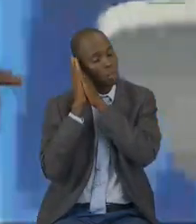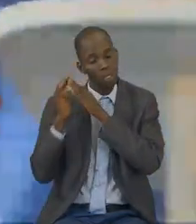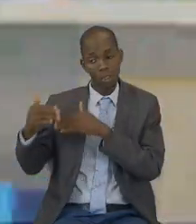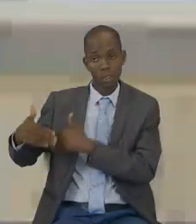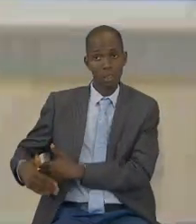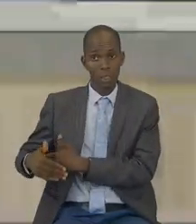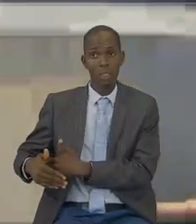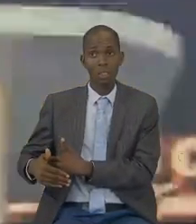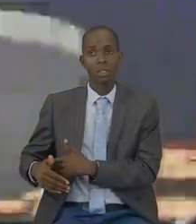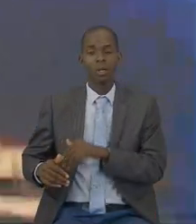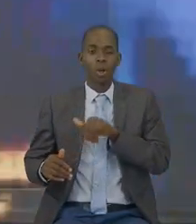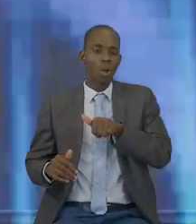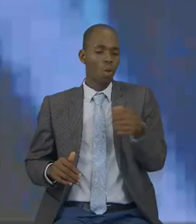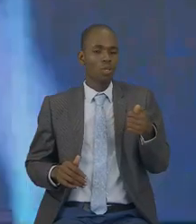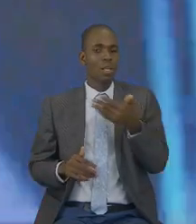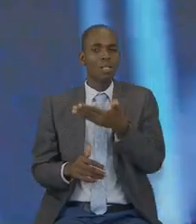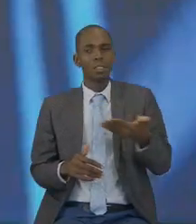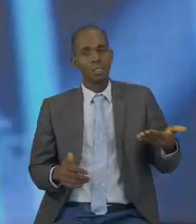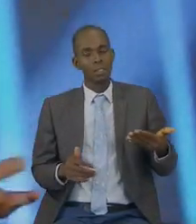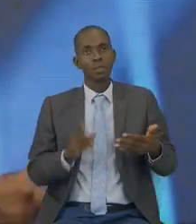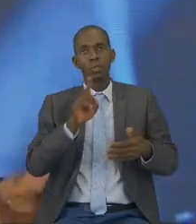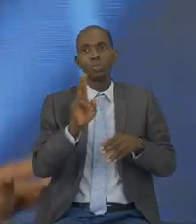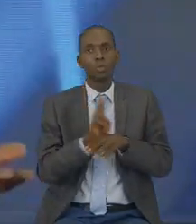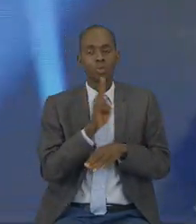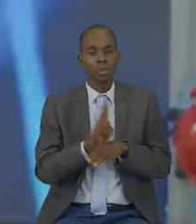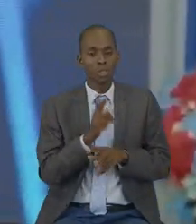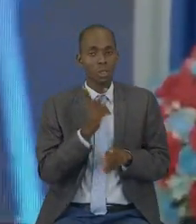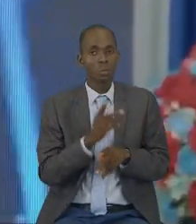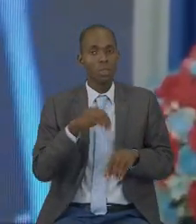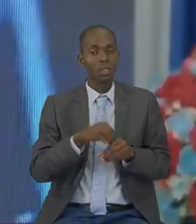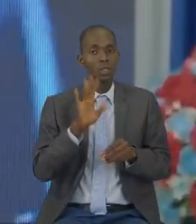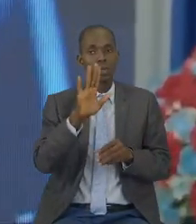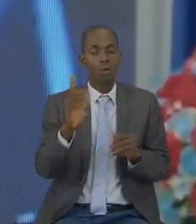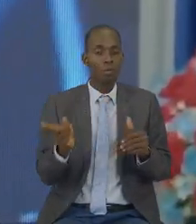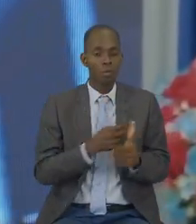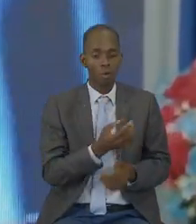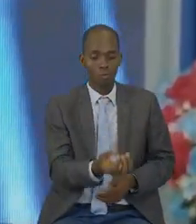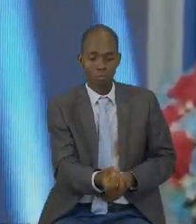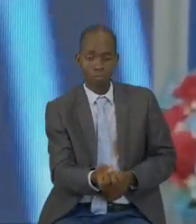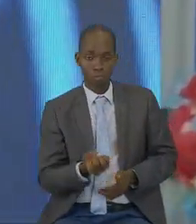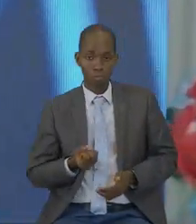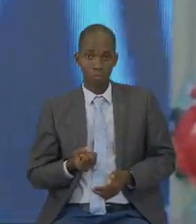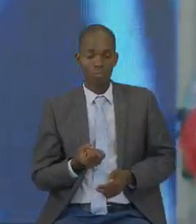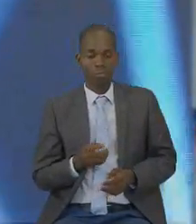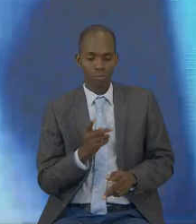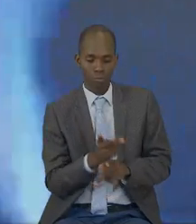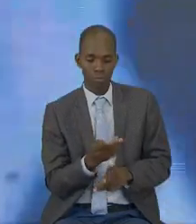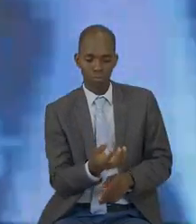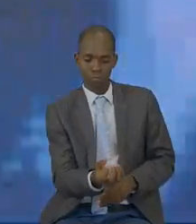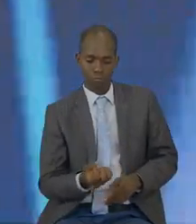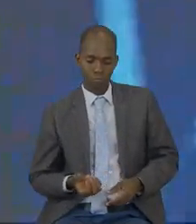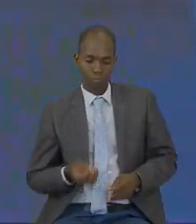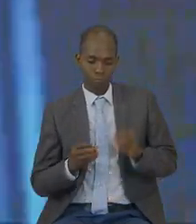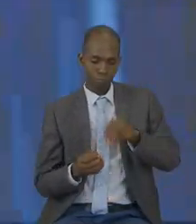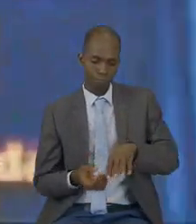other one, you always keep it in the fourth drawer. If you have practiced that, now, when